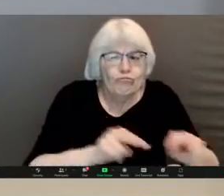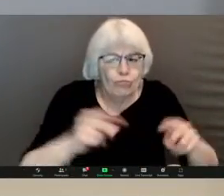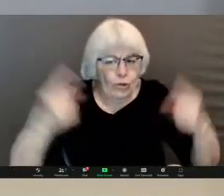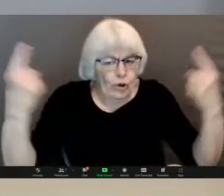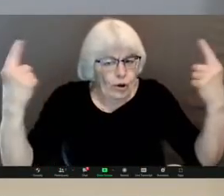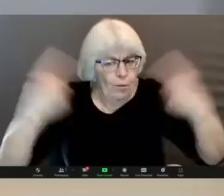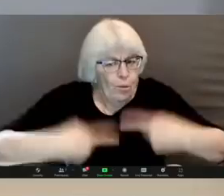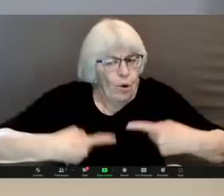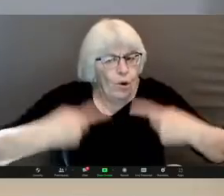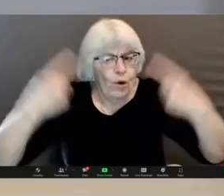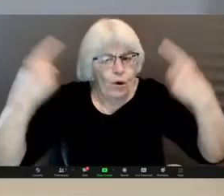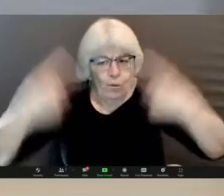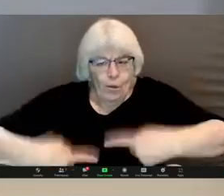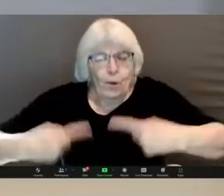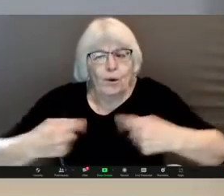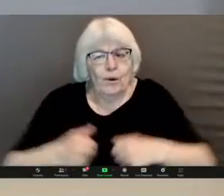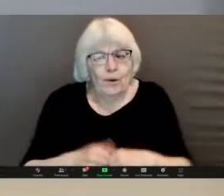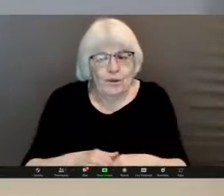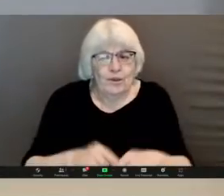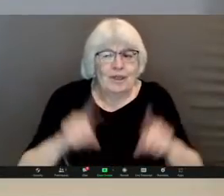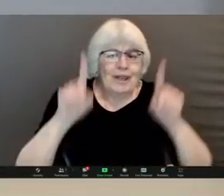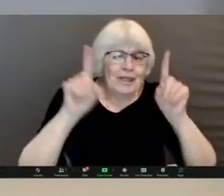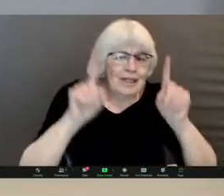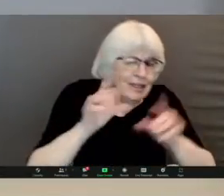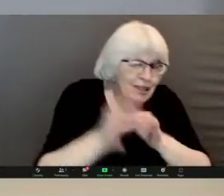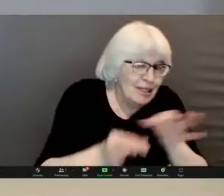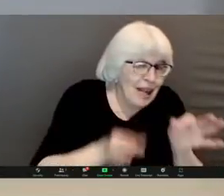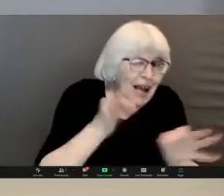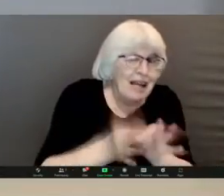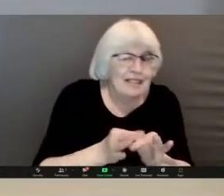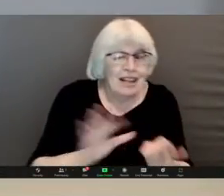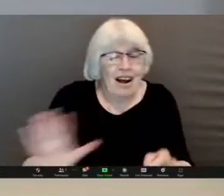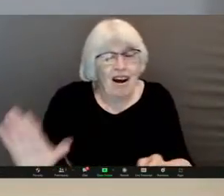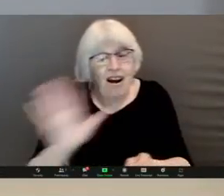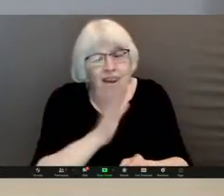part to support the provincial COVID-19 response.